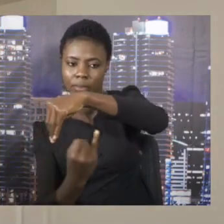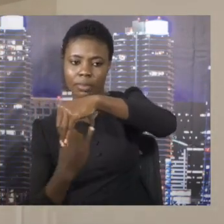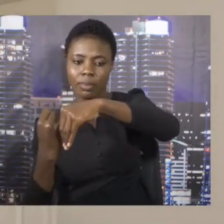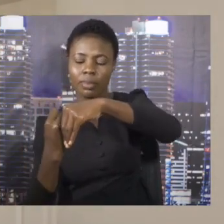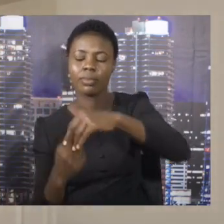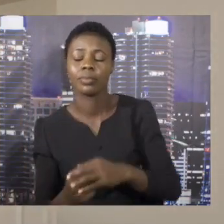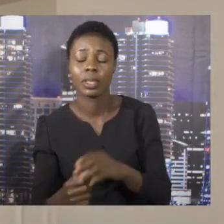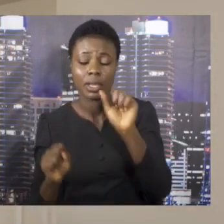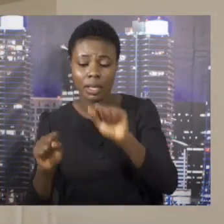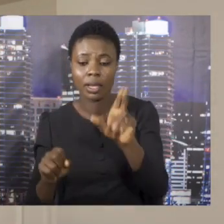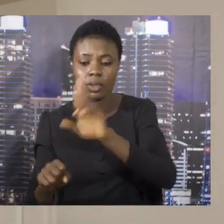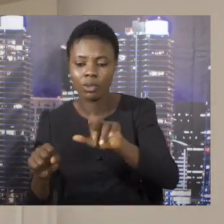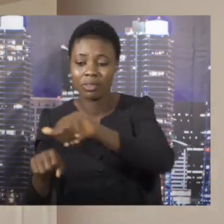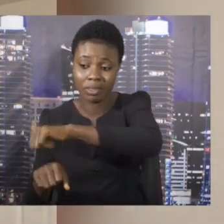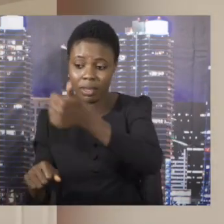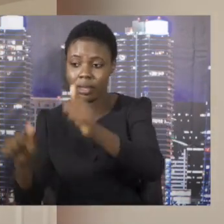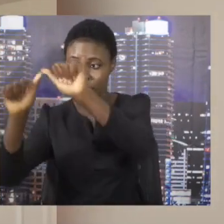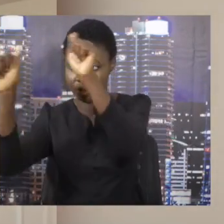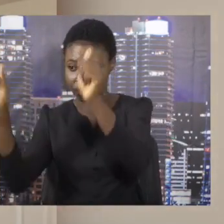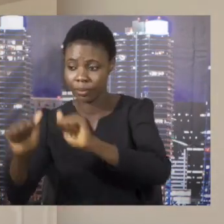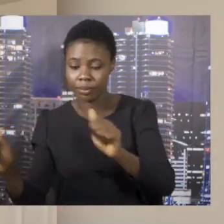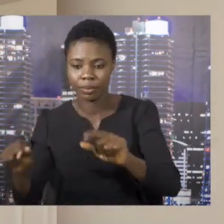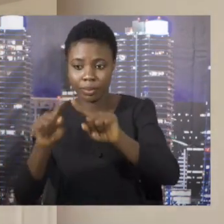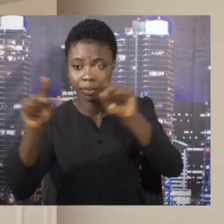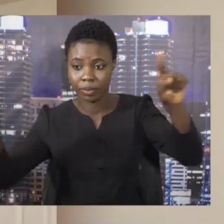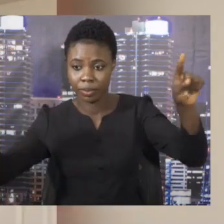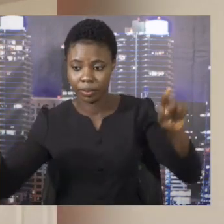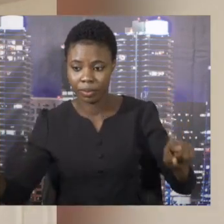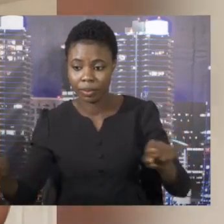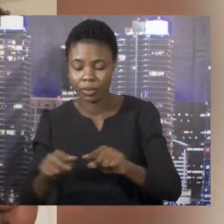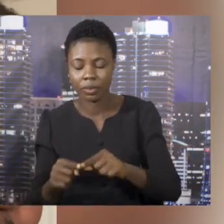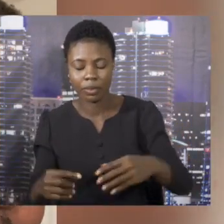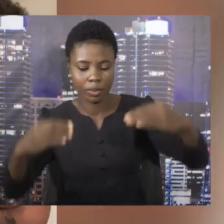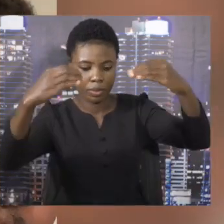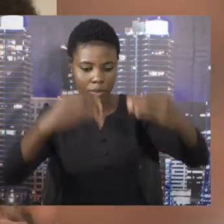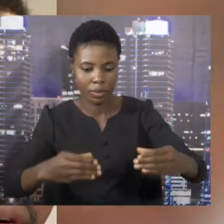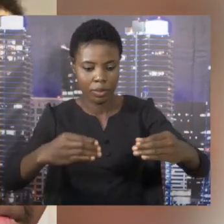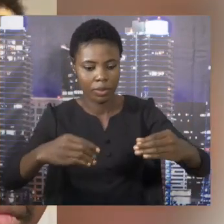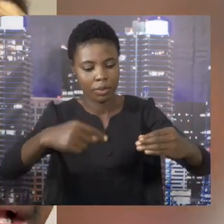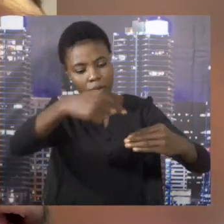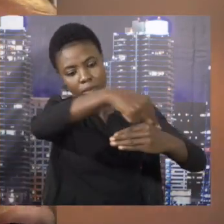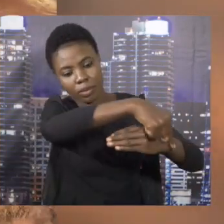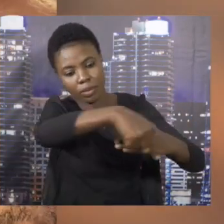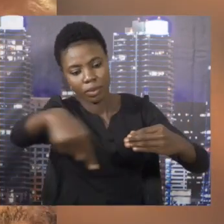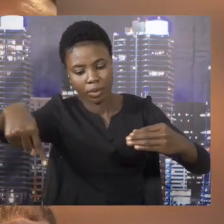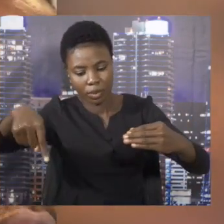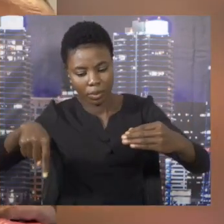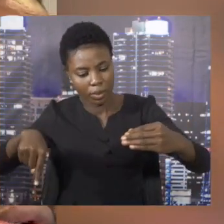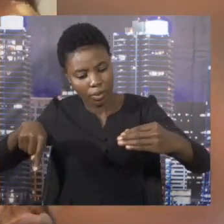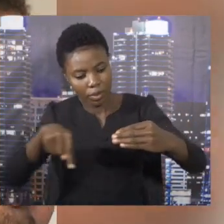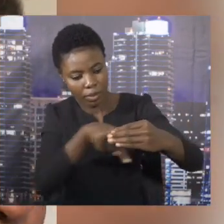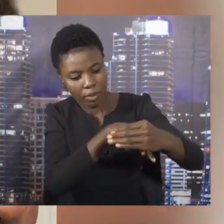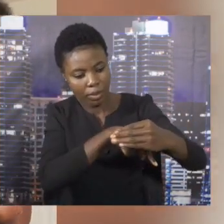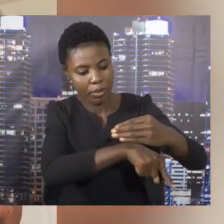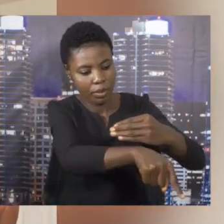also trace another like rectangular shape like this on the circle and create more patterns through